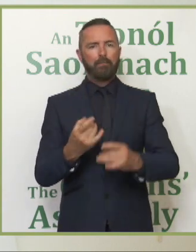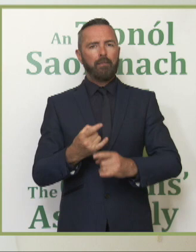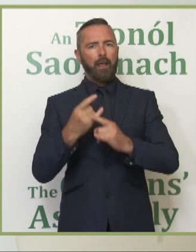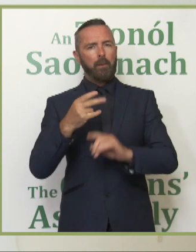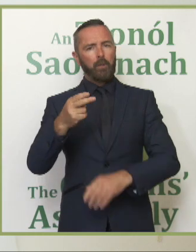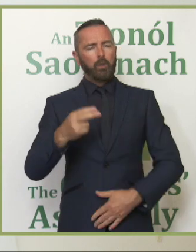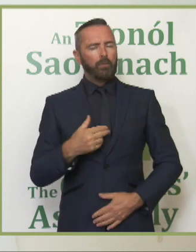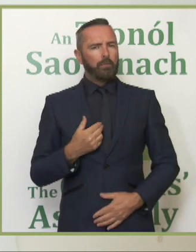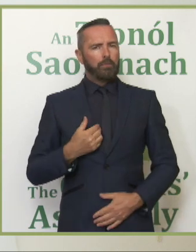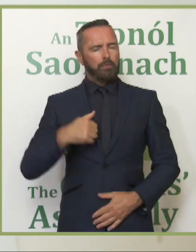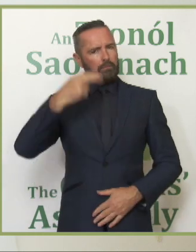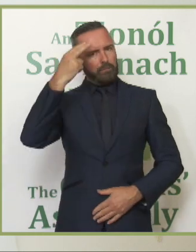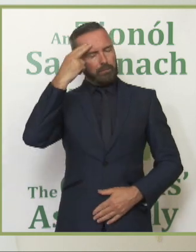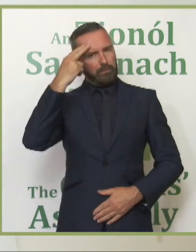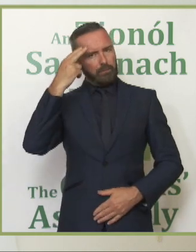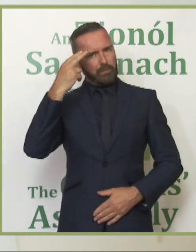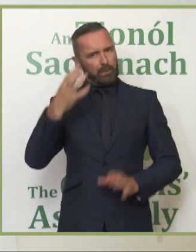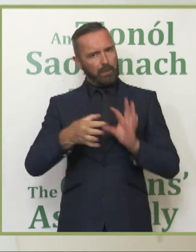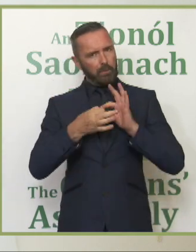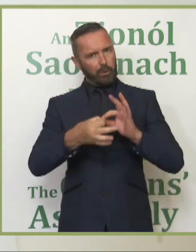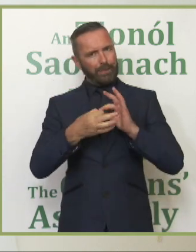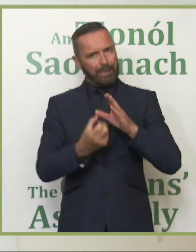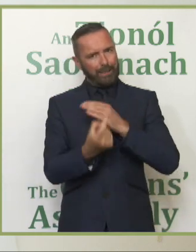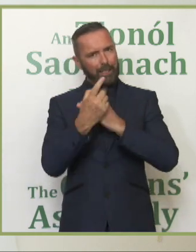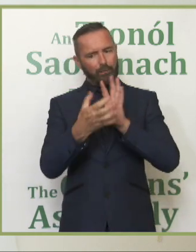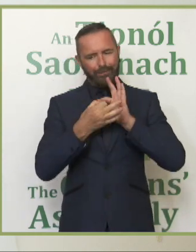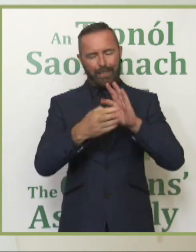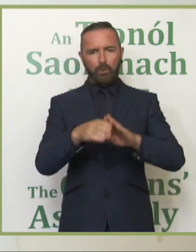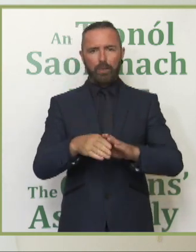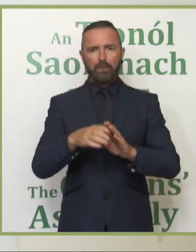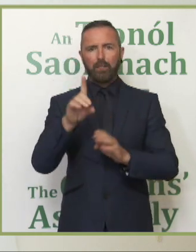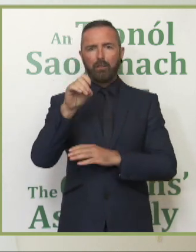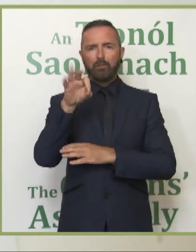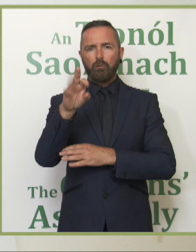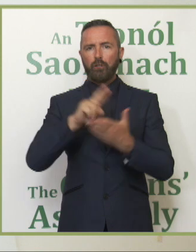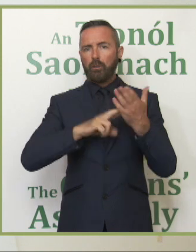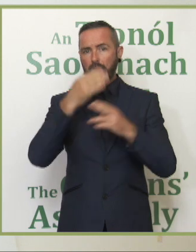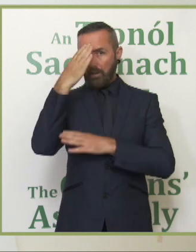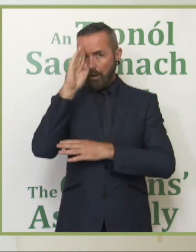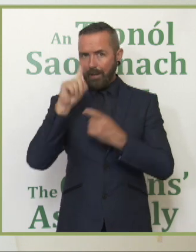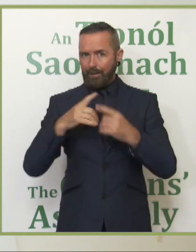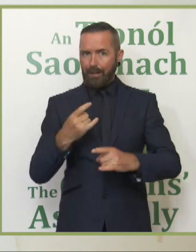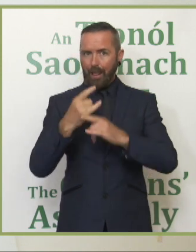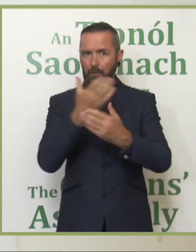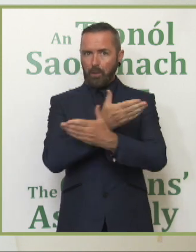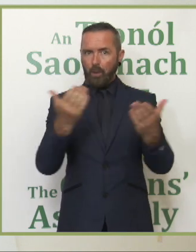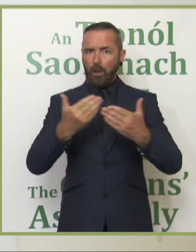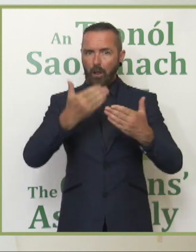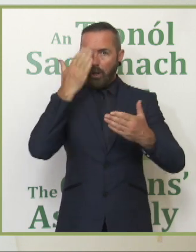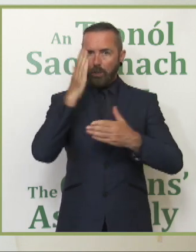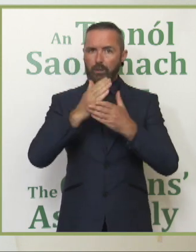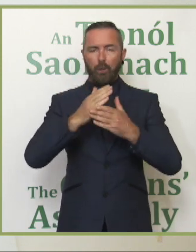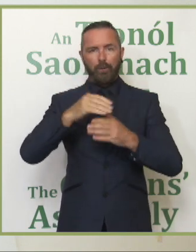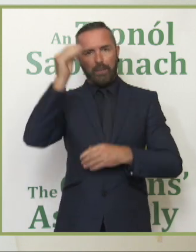appreciation for many of the issues associated with drug use in Ireland, and helping you to learn some of the concepts and some